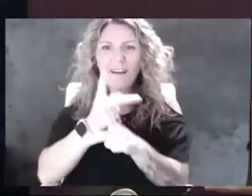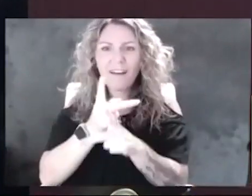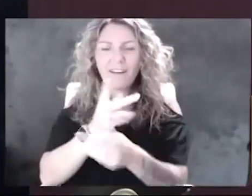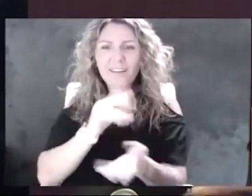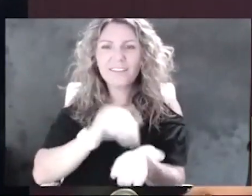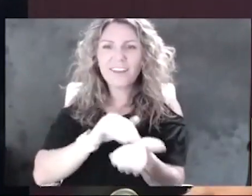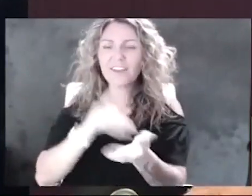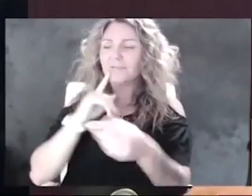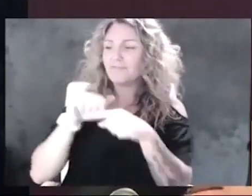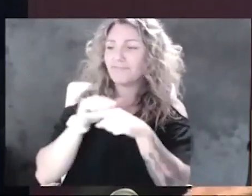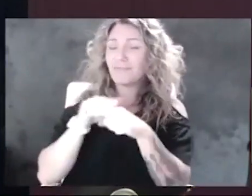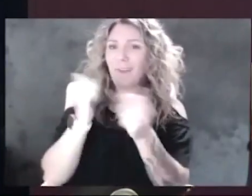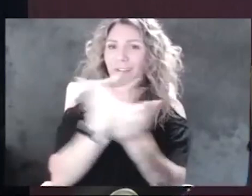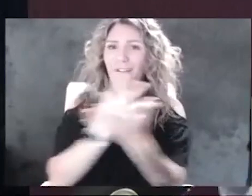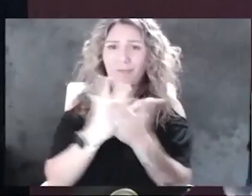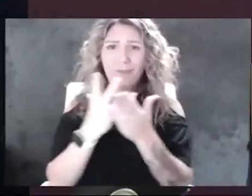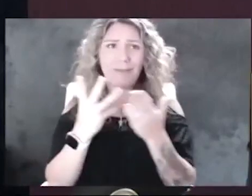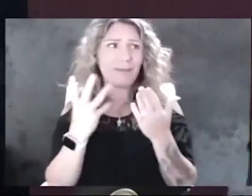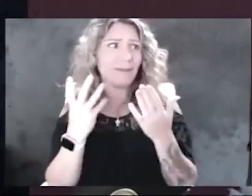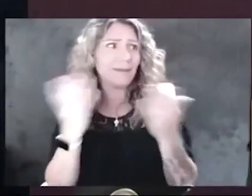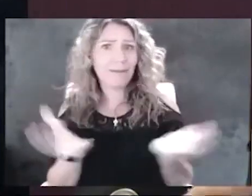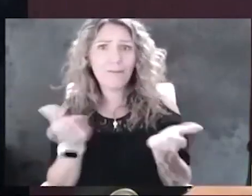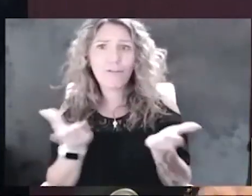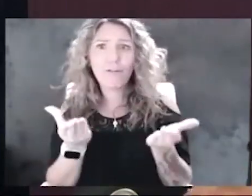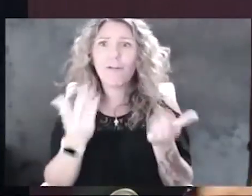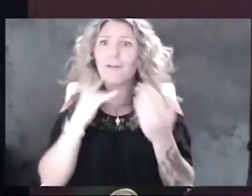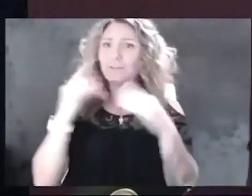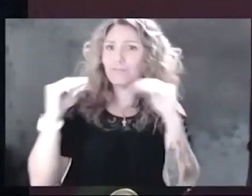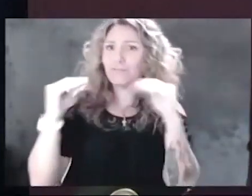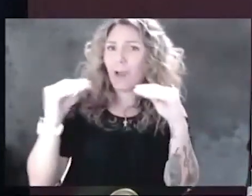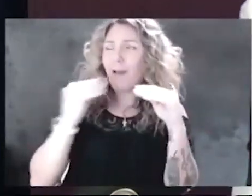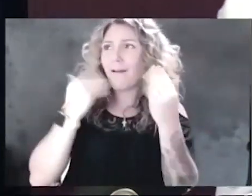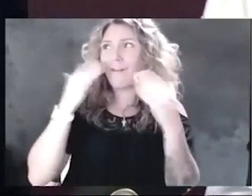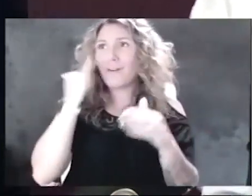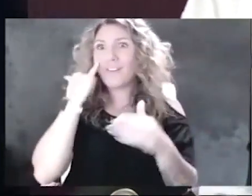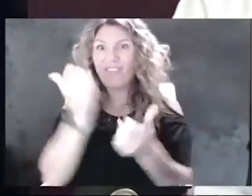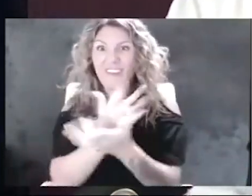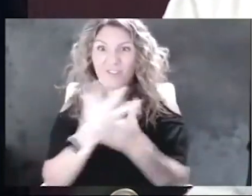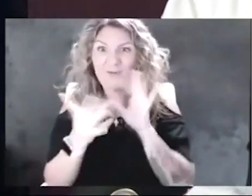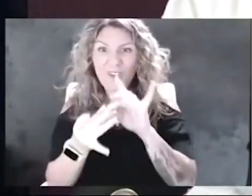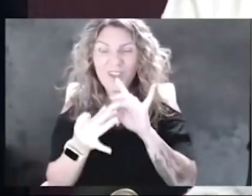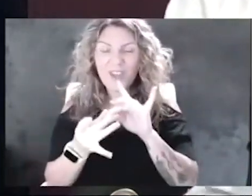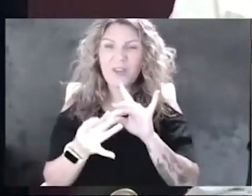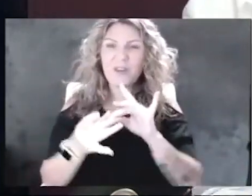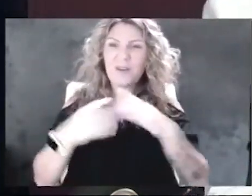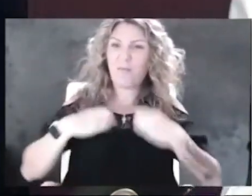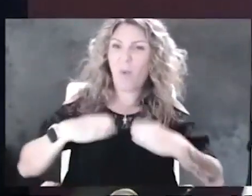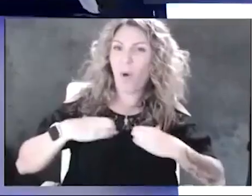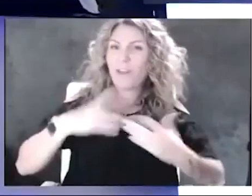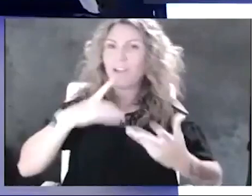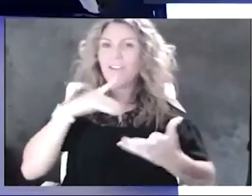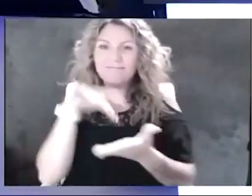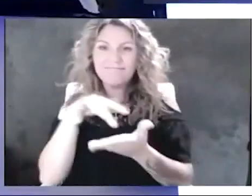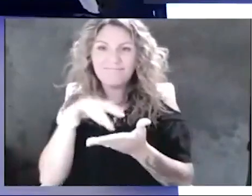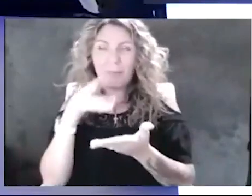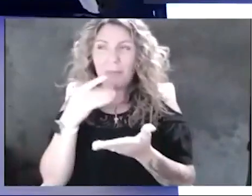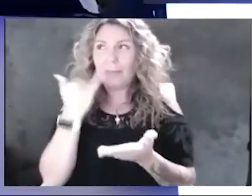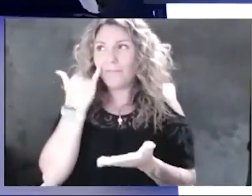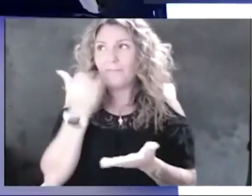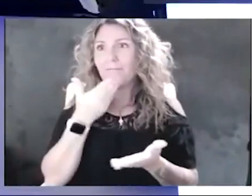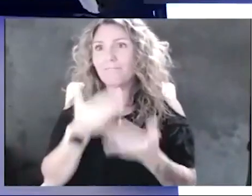about pulmonary, which I don't know if that's a good thing or a bad thing. We'll just have to think about that sometime. But they're both great